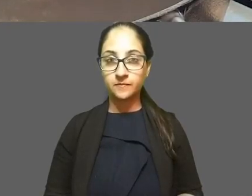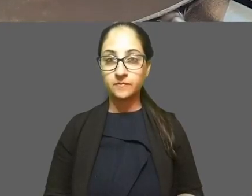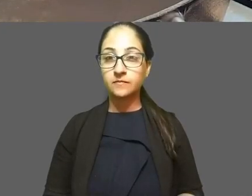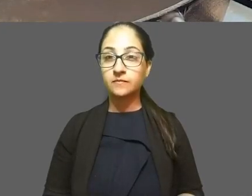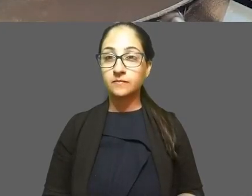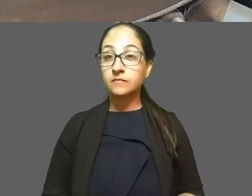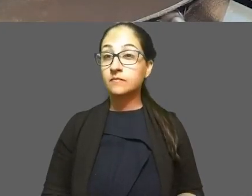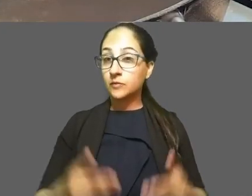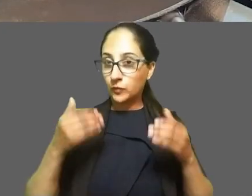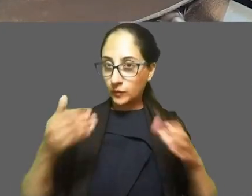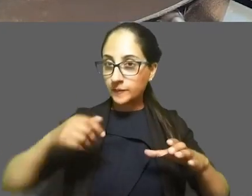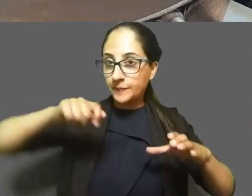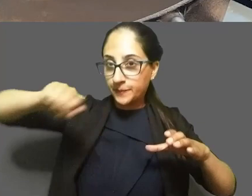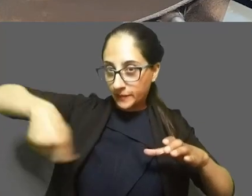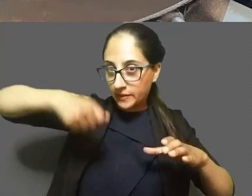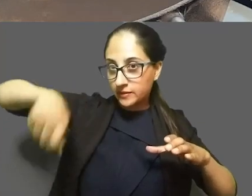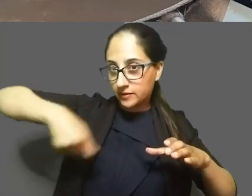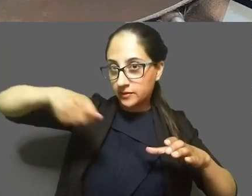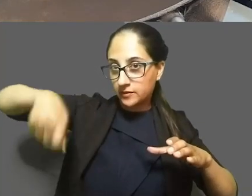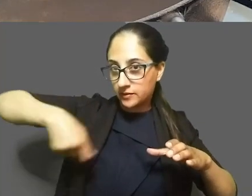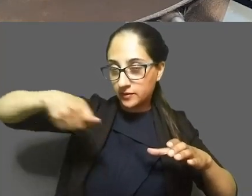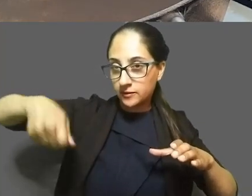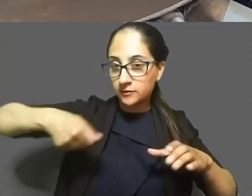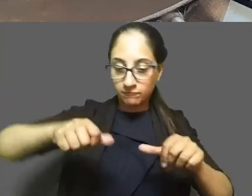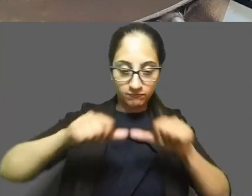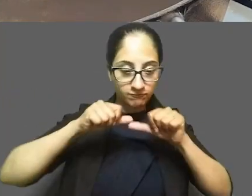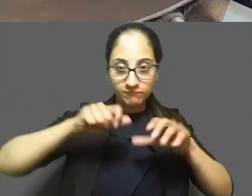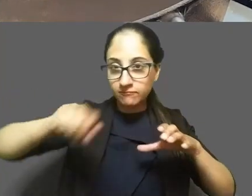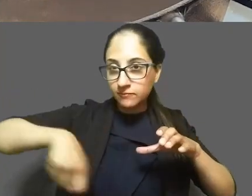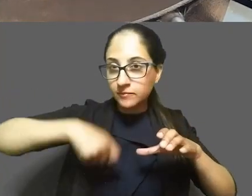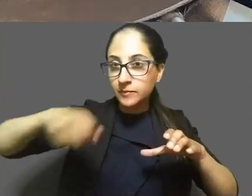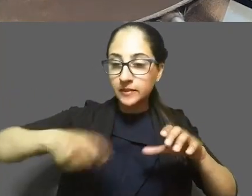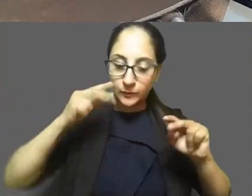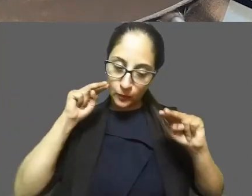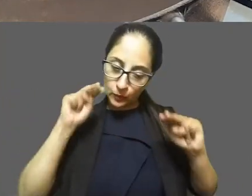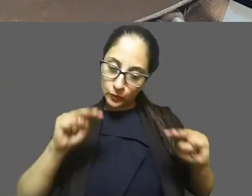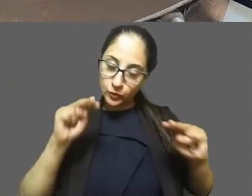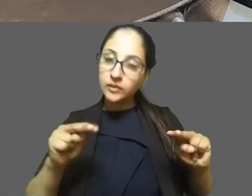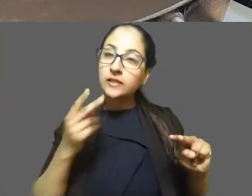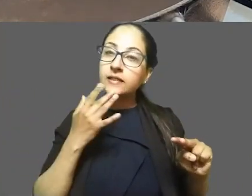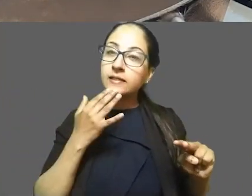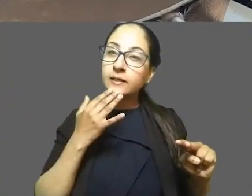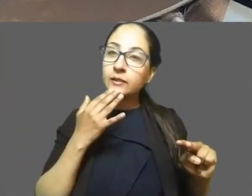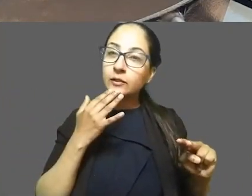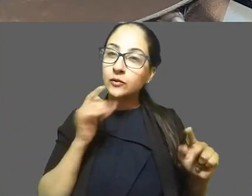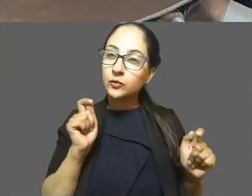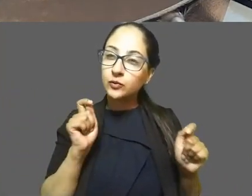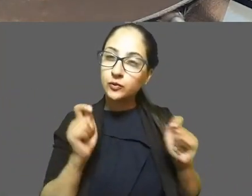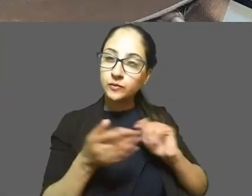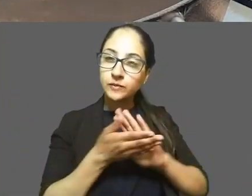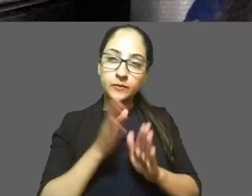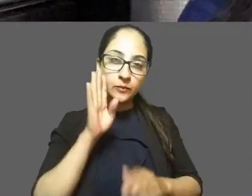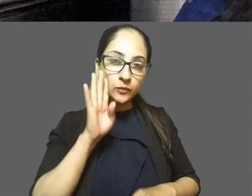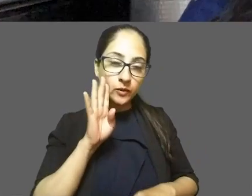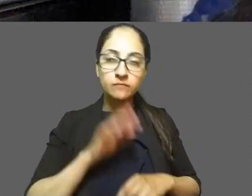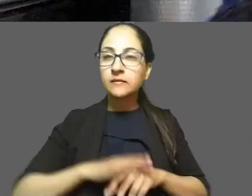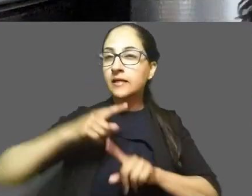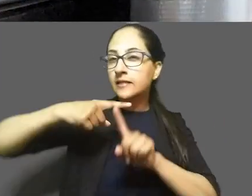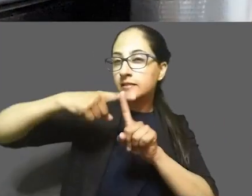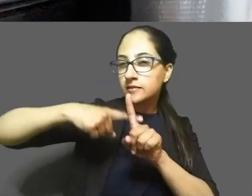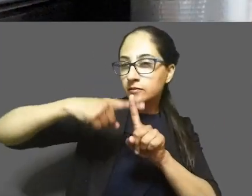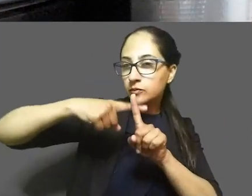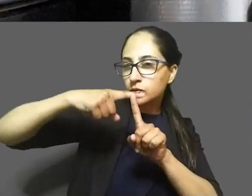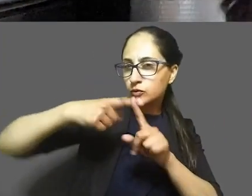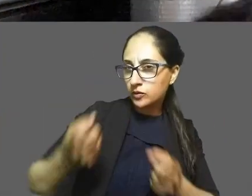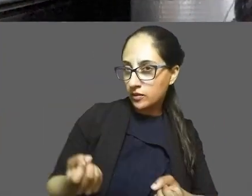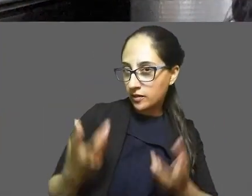And so as soon as your chicken's in, you want to start mixing it until it starts changing color. How